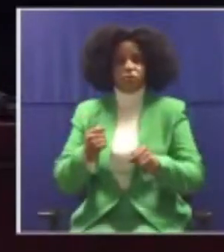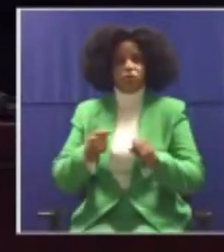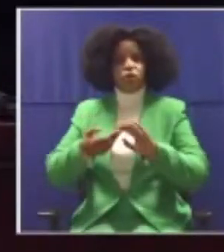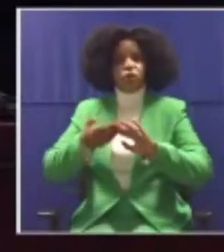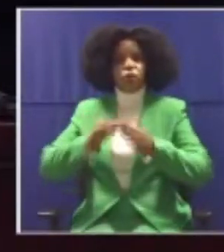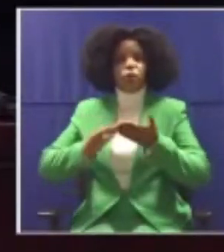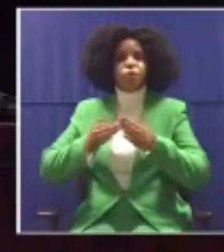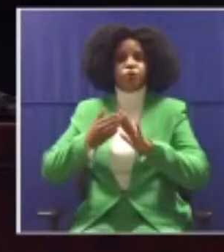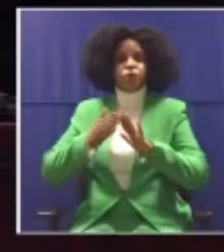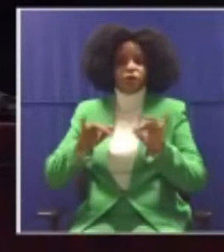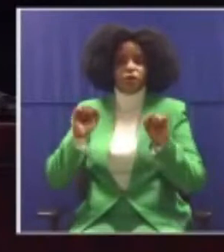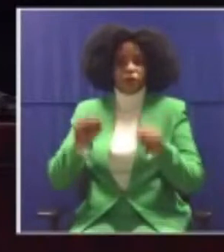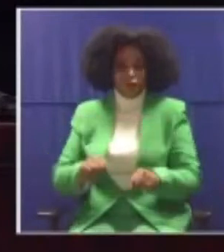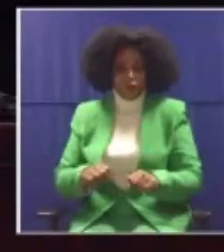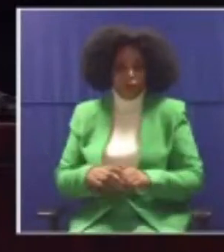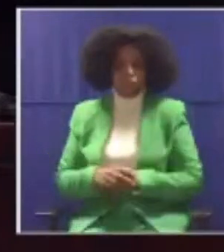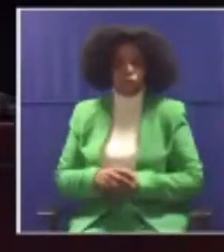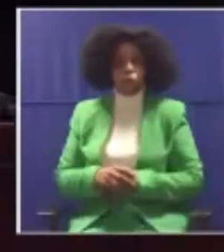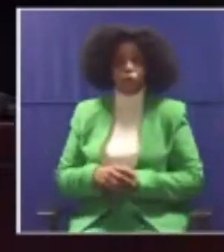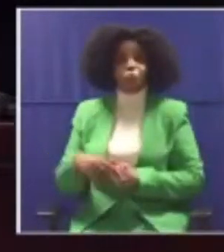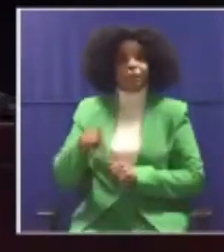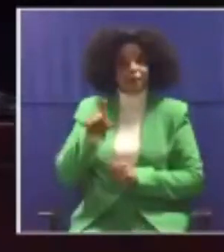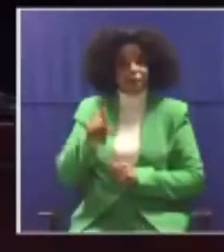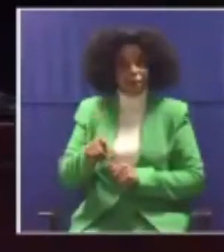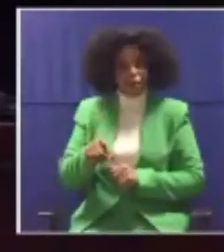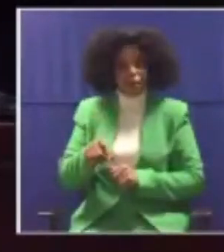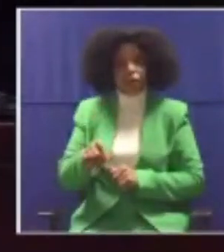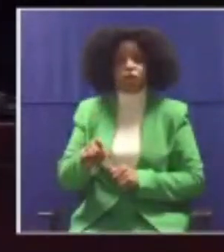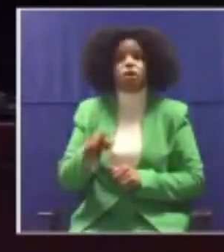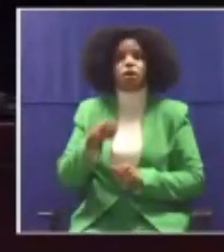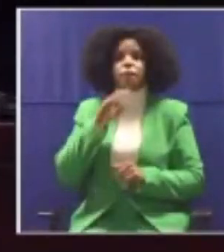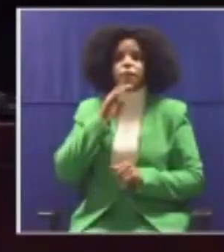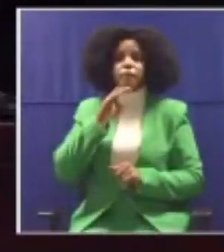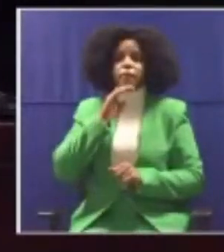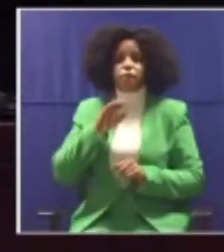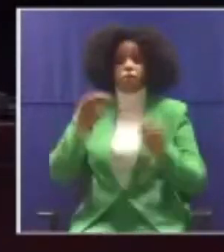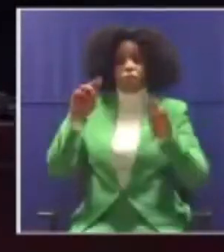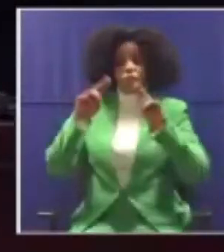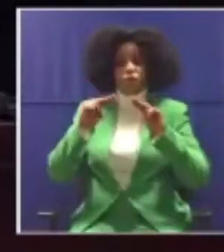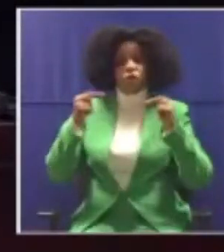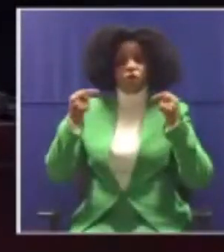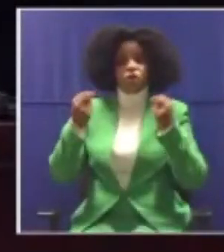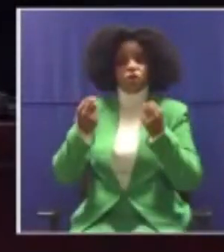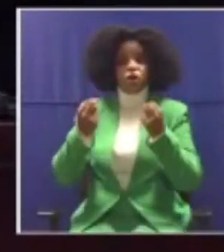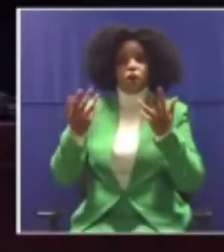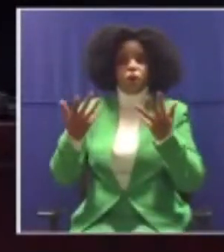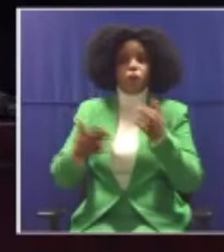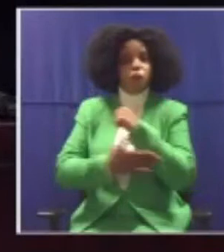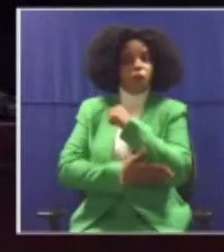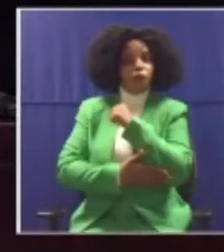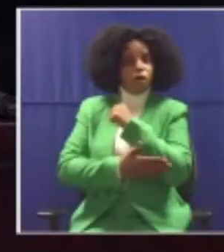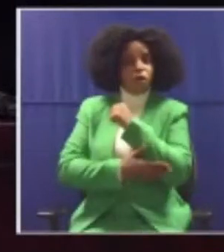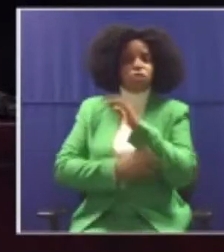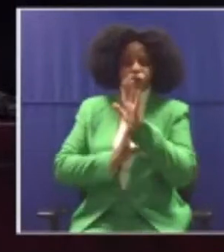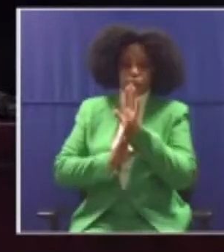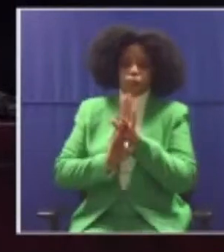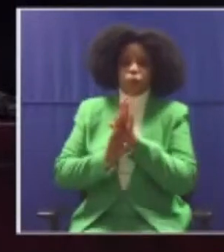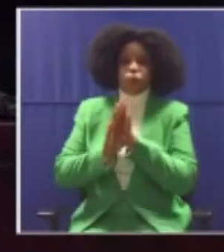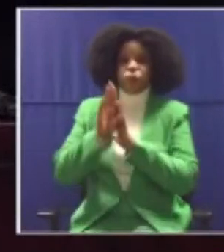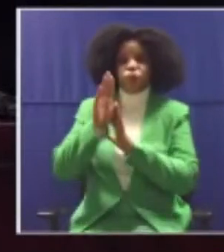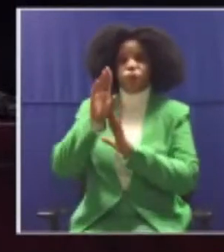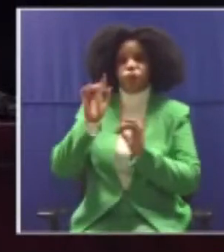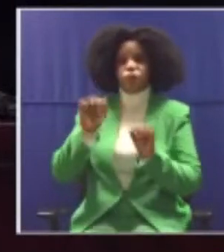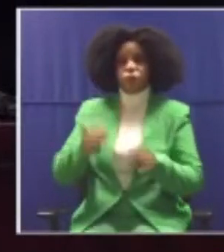communities, which in turn contribute to nation building. It is therefore incumbent upon all of us to play